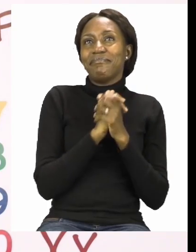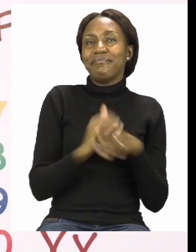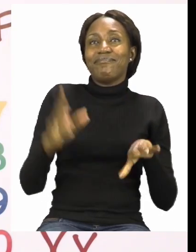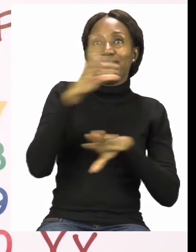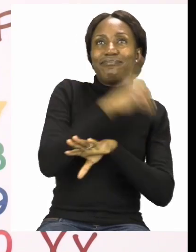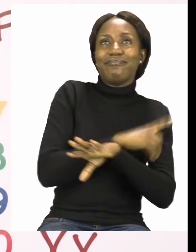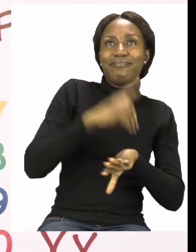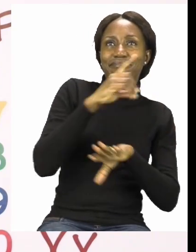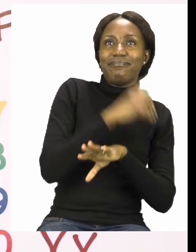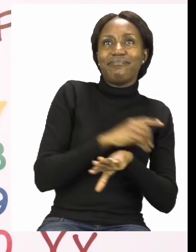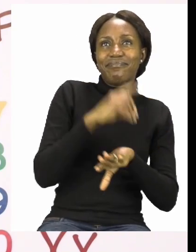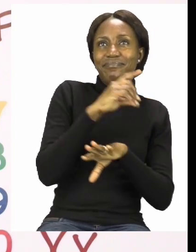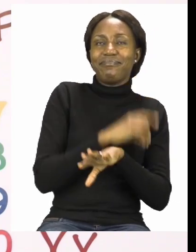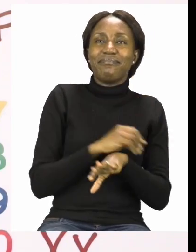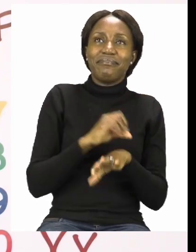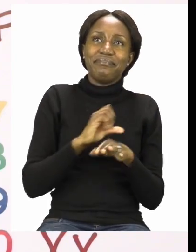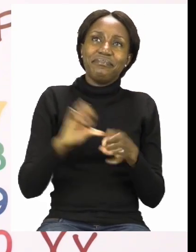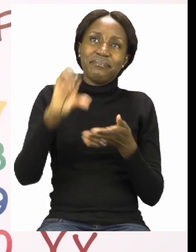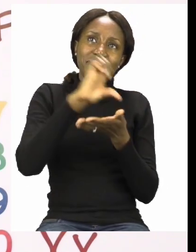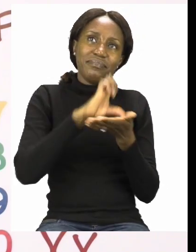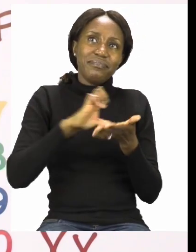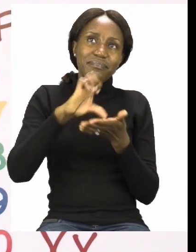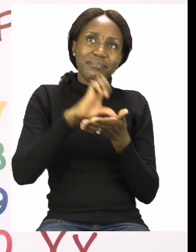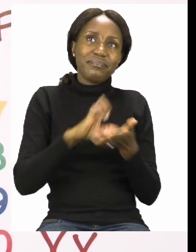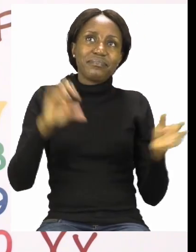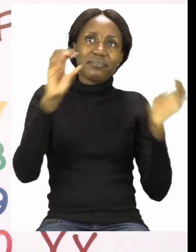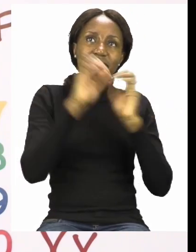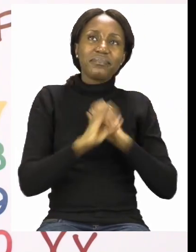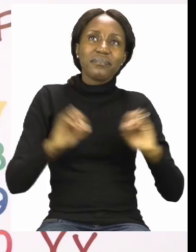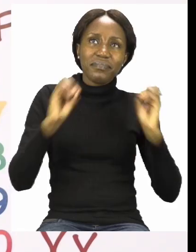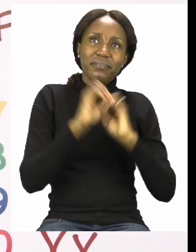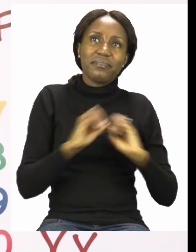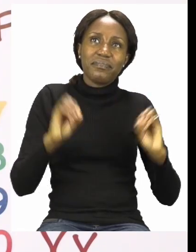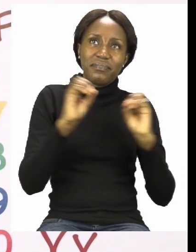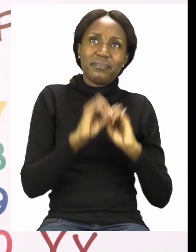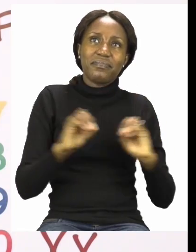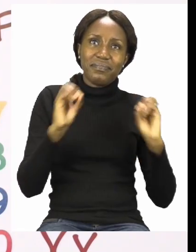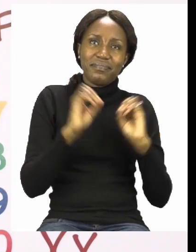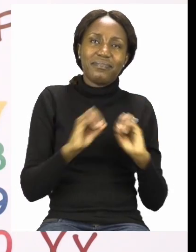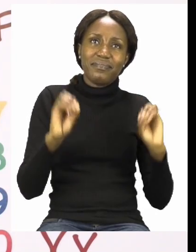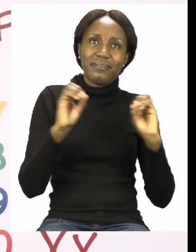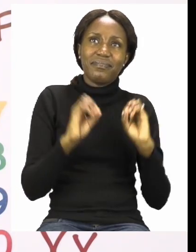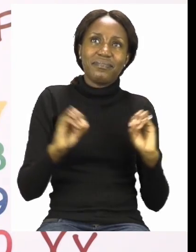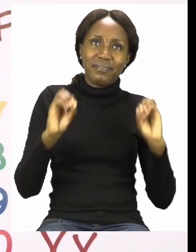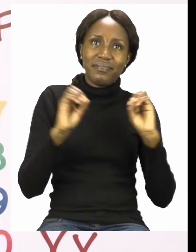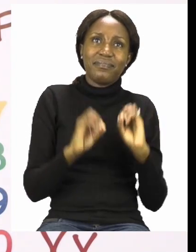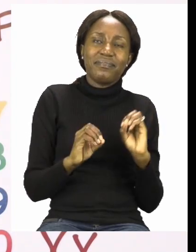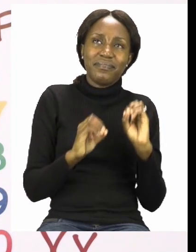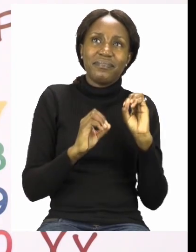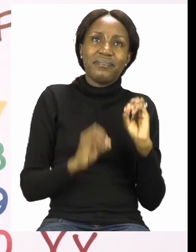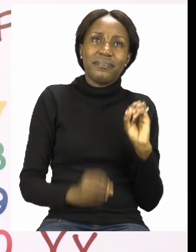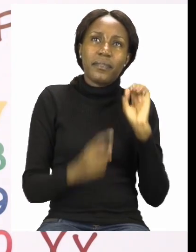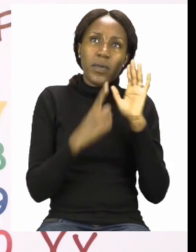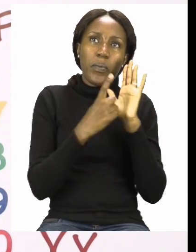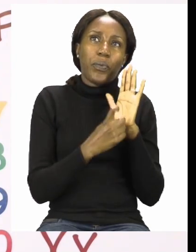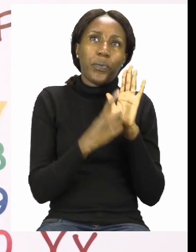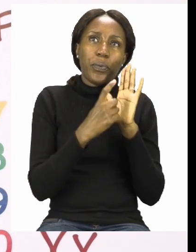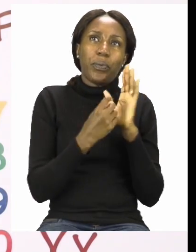Sanitize every day so the germs can stay away.